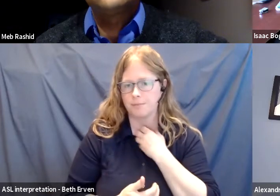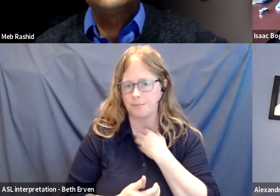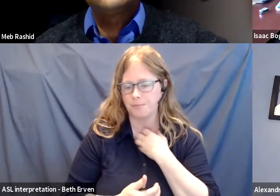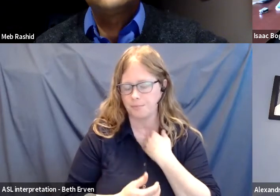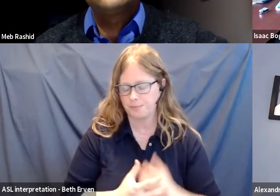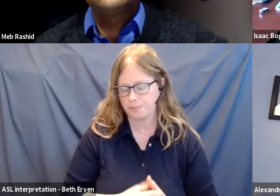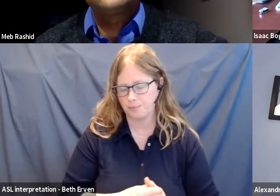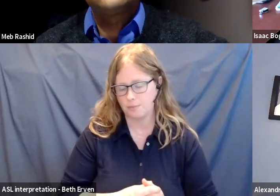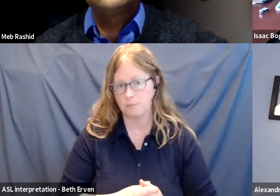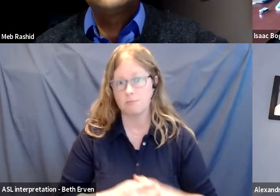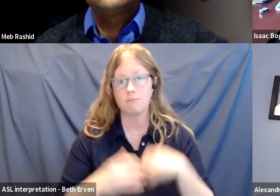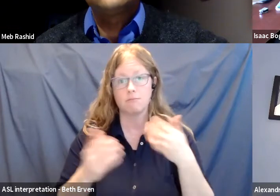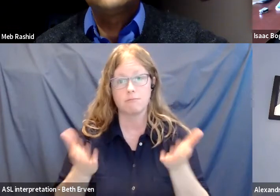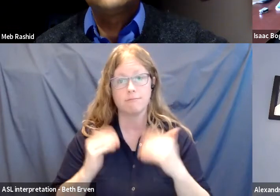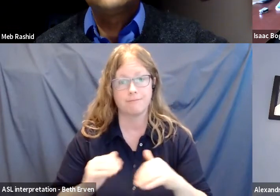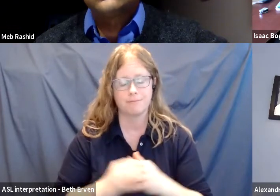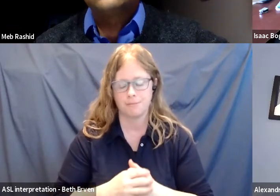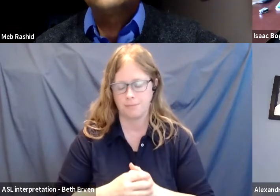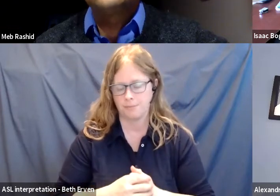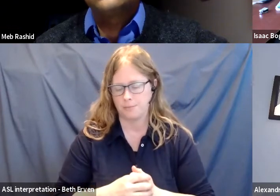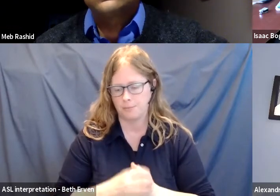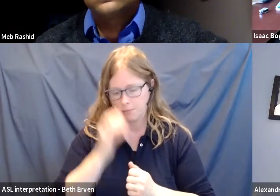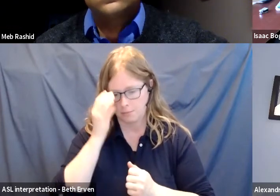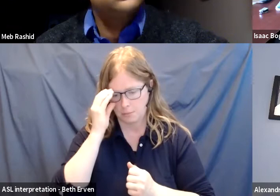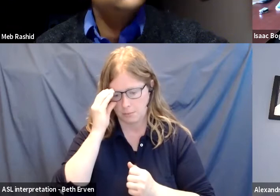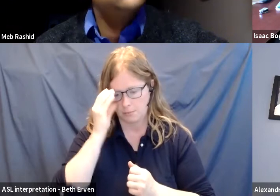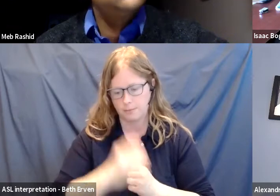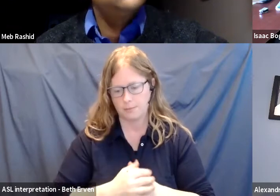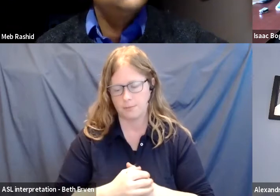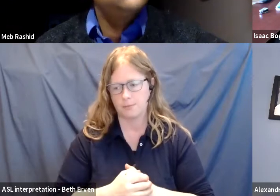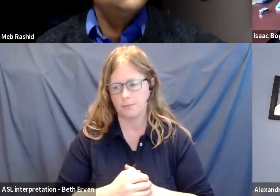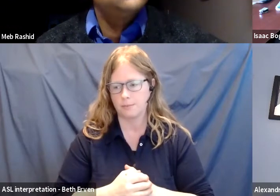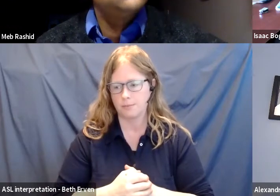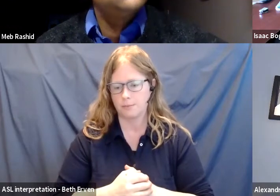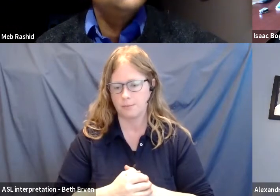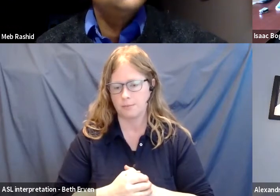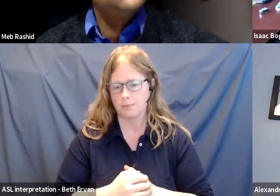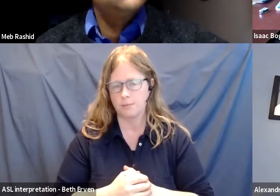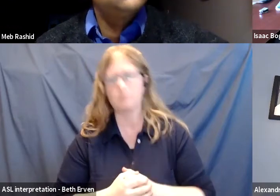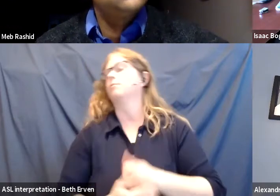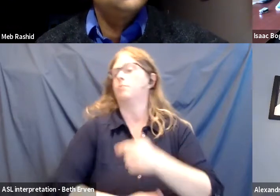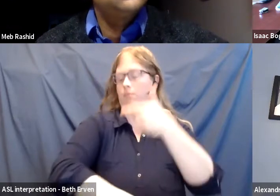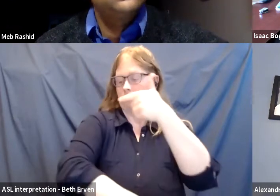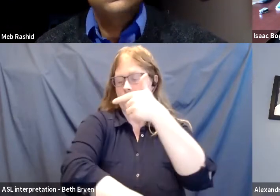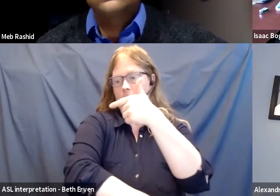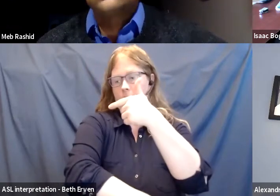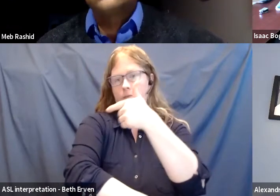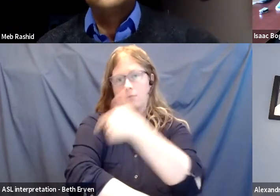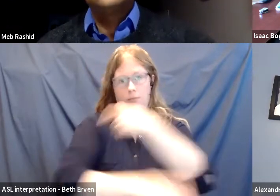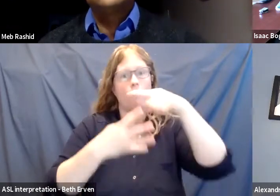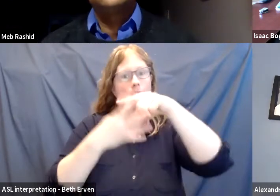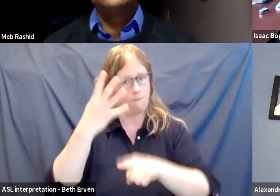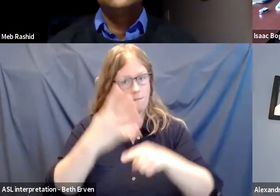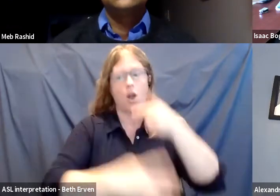question. Next question. How long does the immunity last from all 4